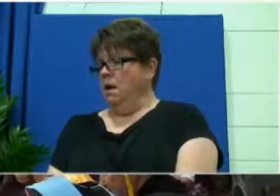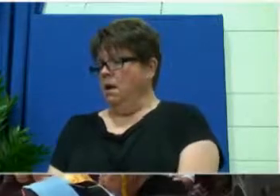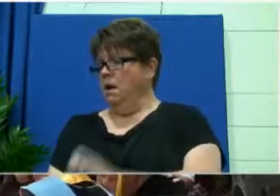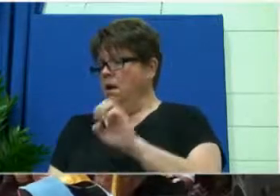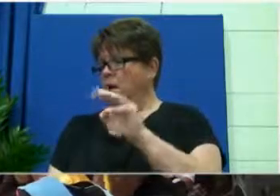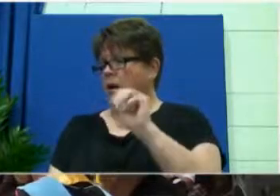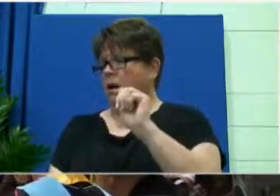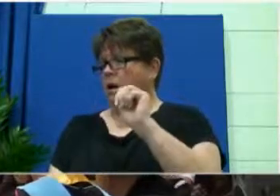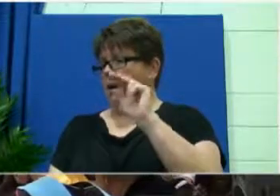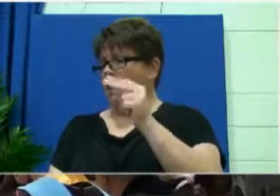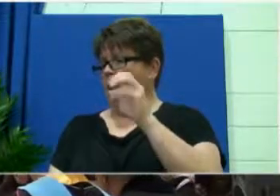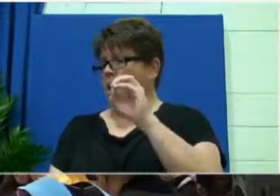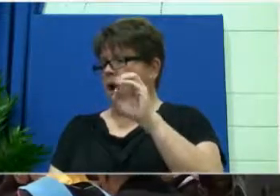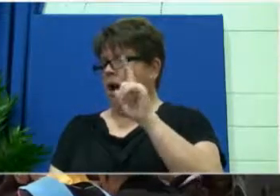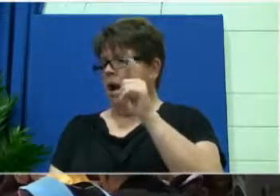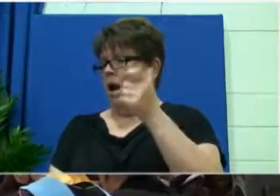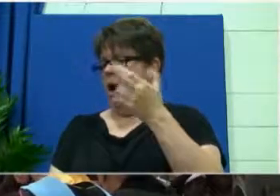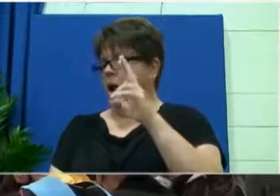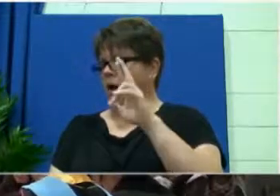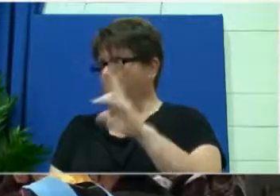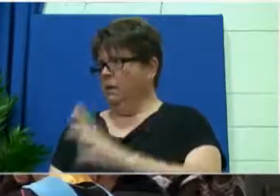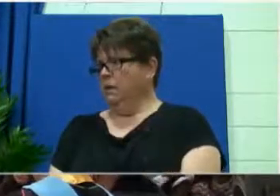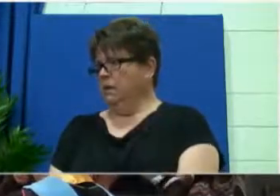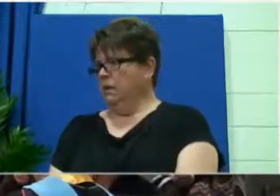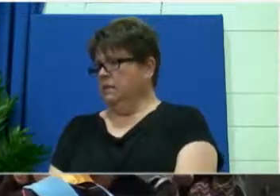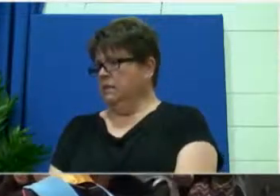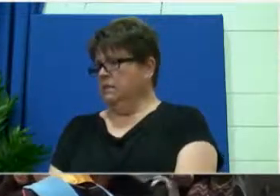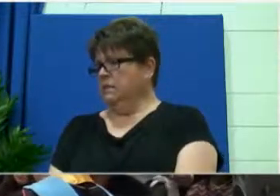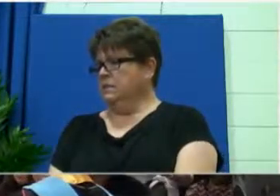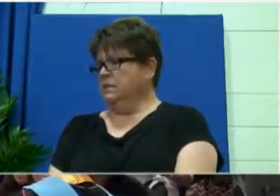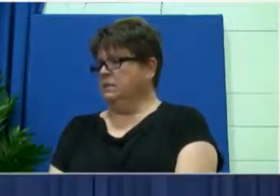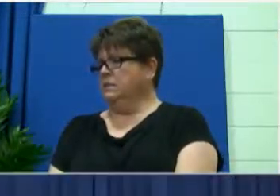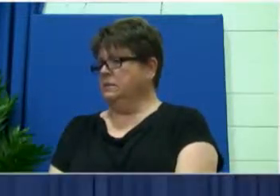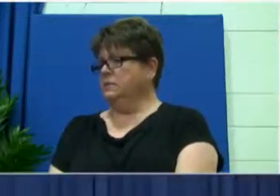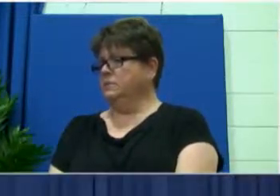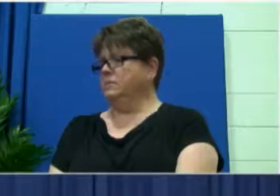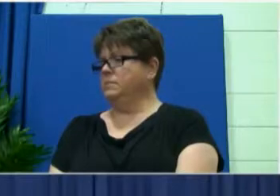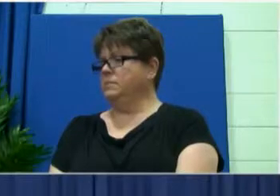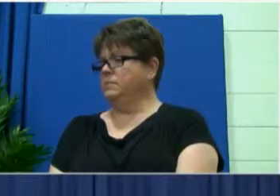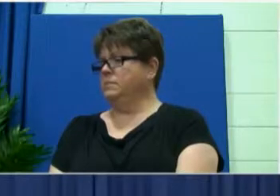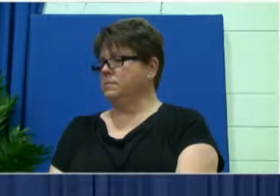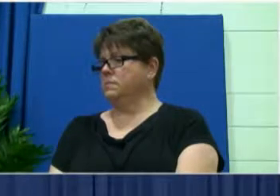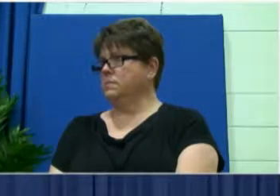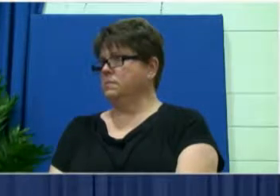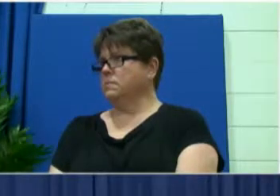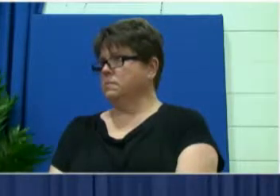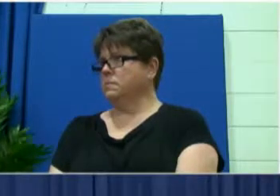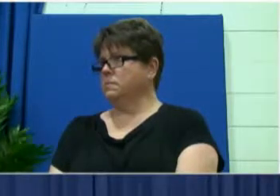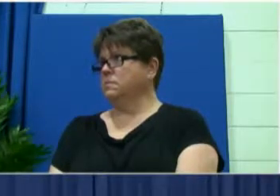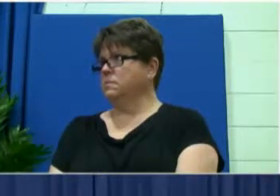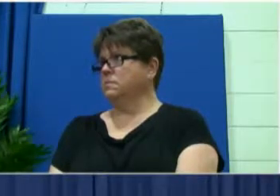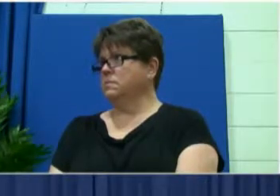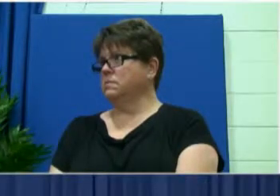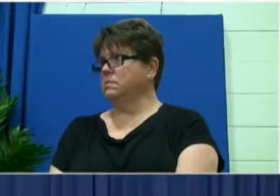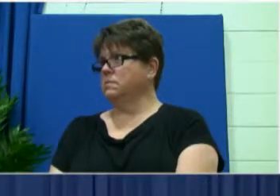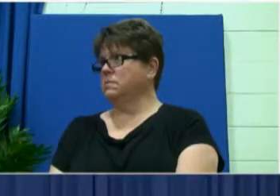Emma M. Haler, magna cum laude, Phi Theta Kappa, Associate in Applied Science and Early Childhood